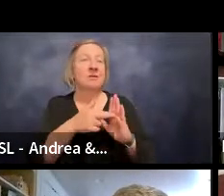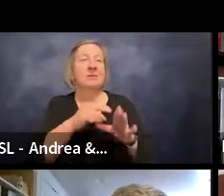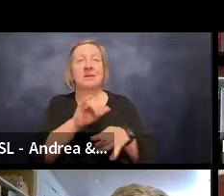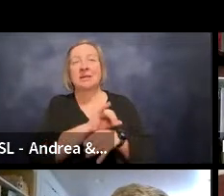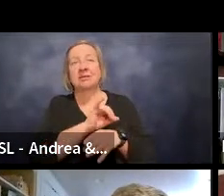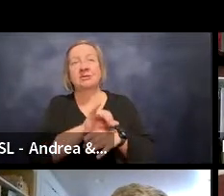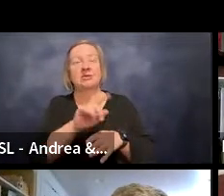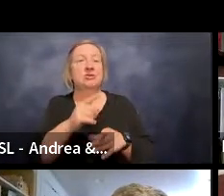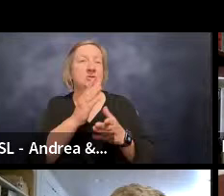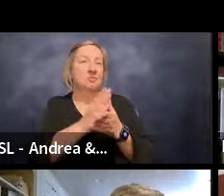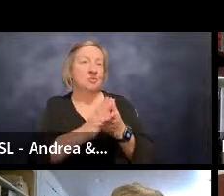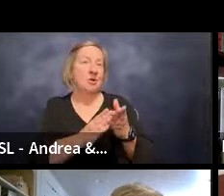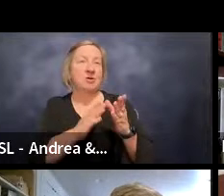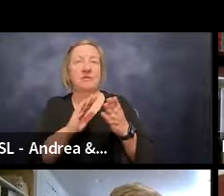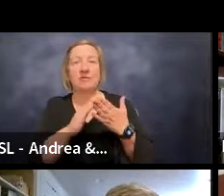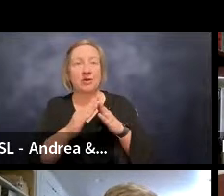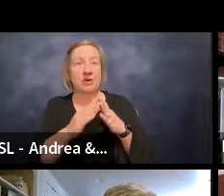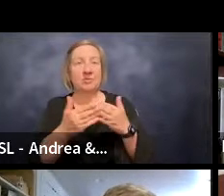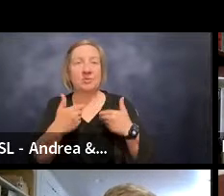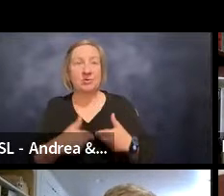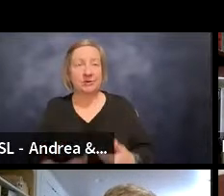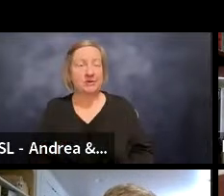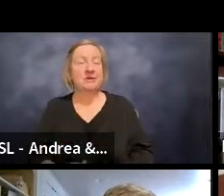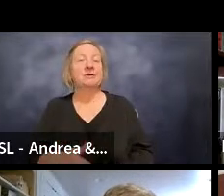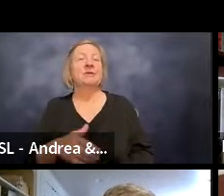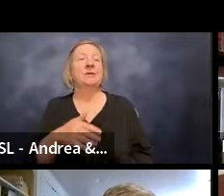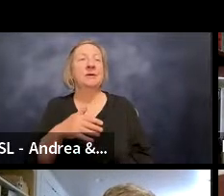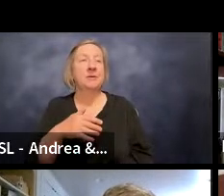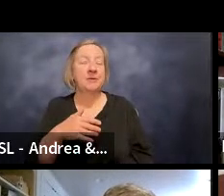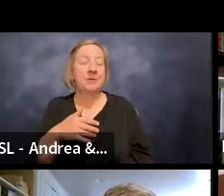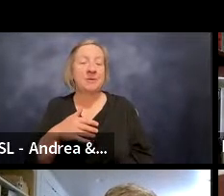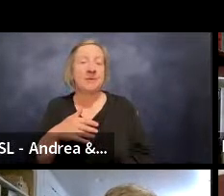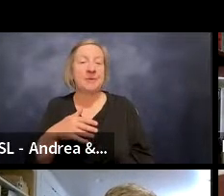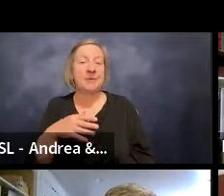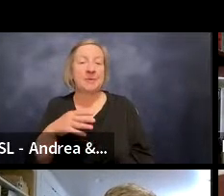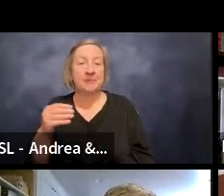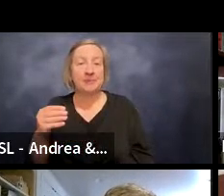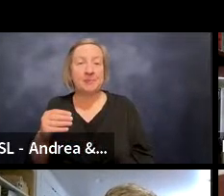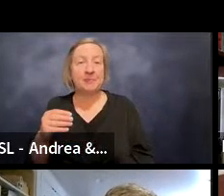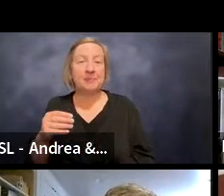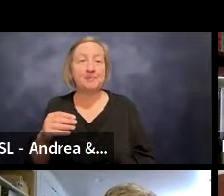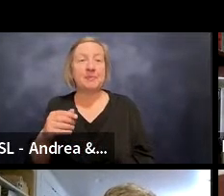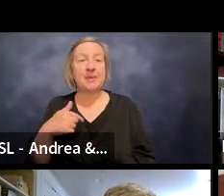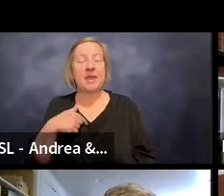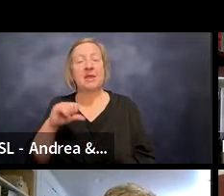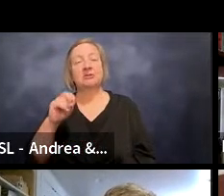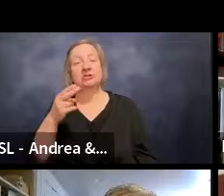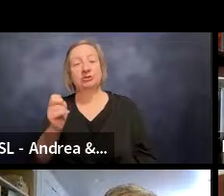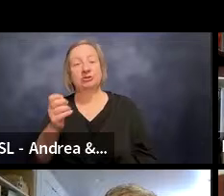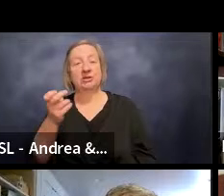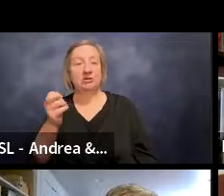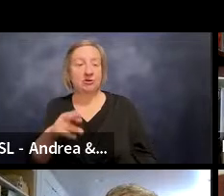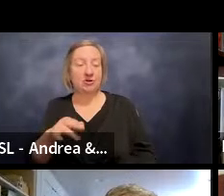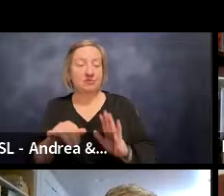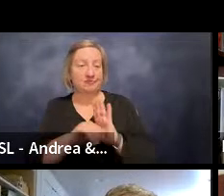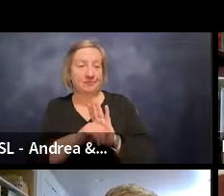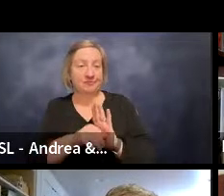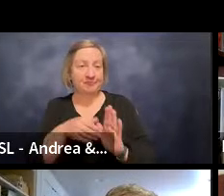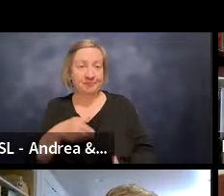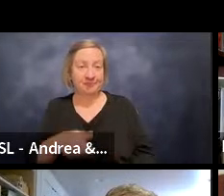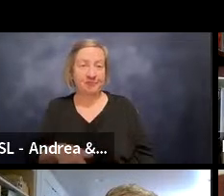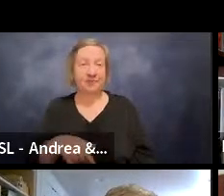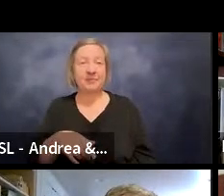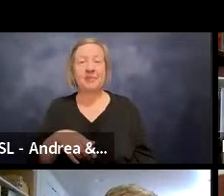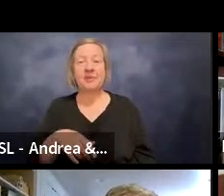a member of the community. And let's see, I use she, her pronouns. And you